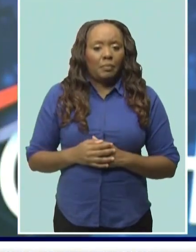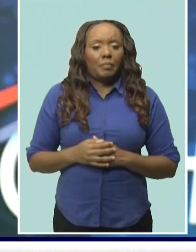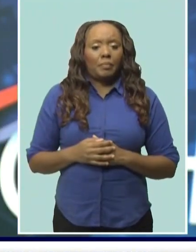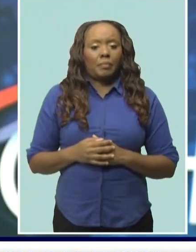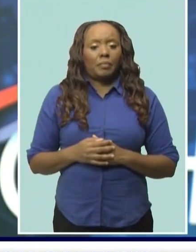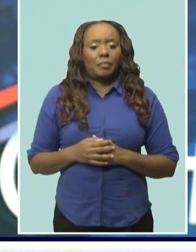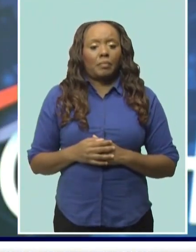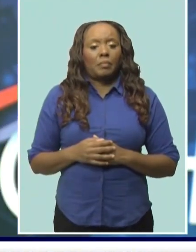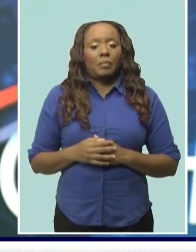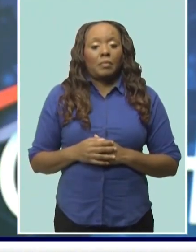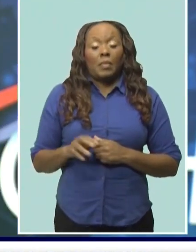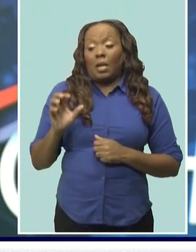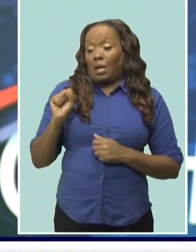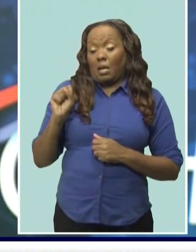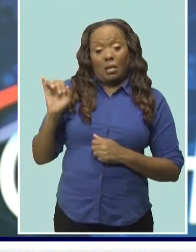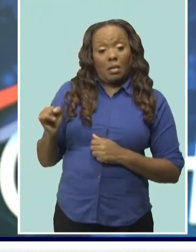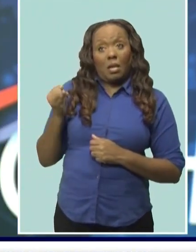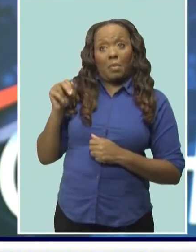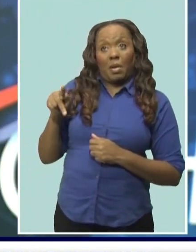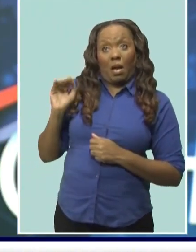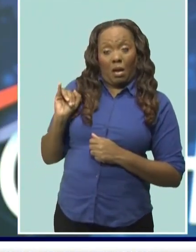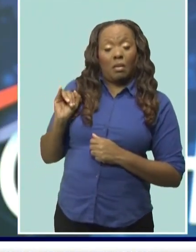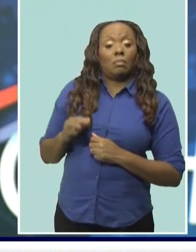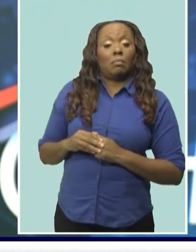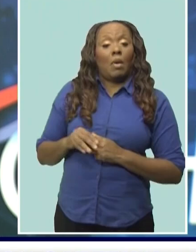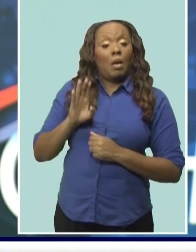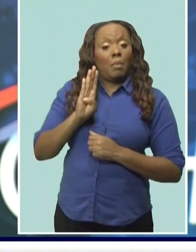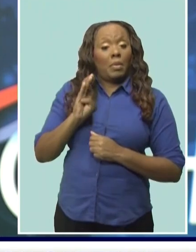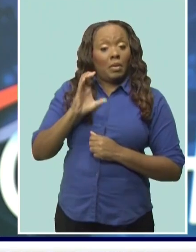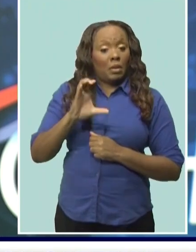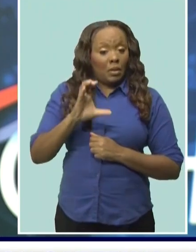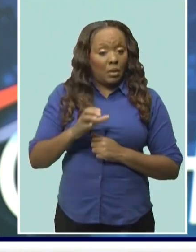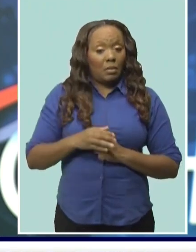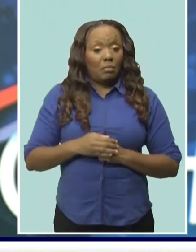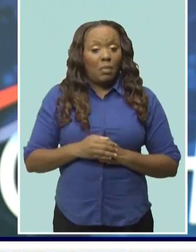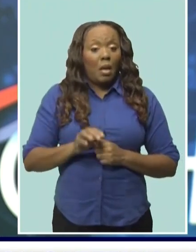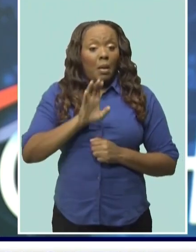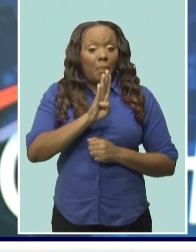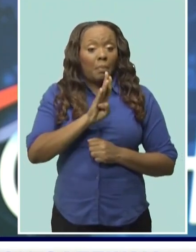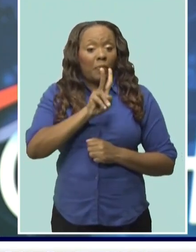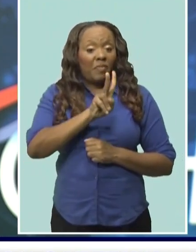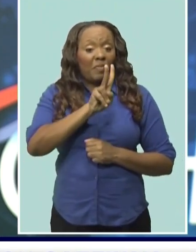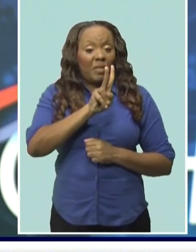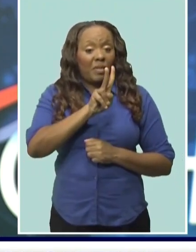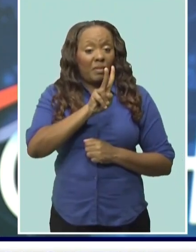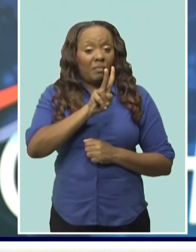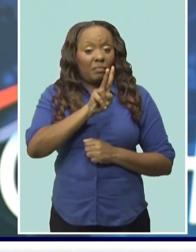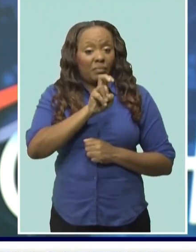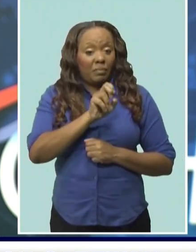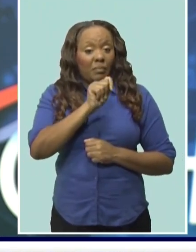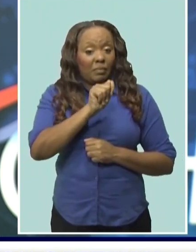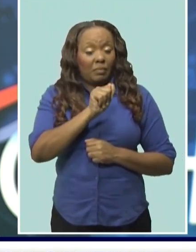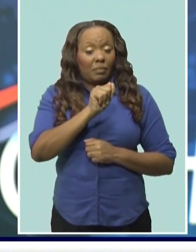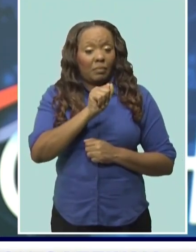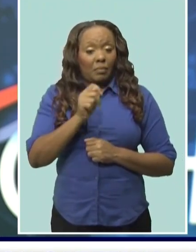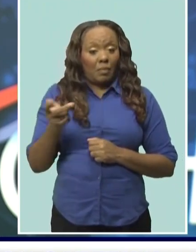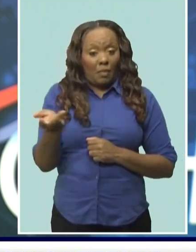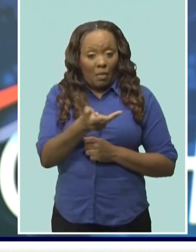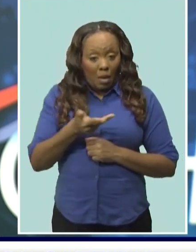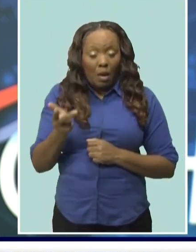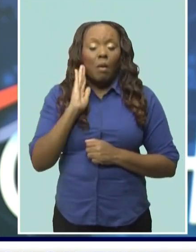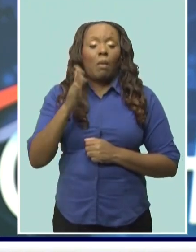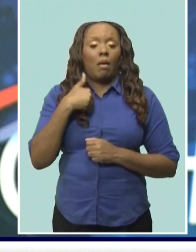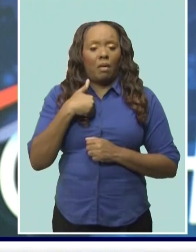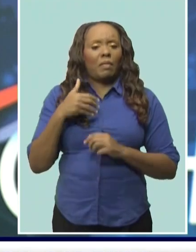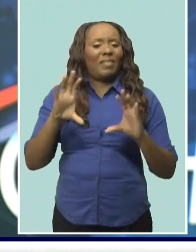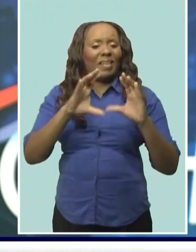Jackman Prescott Institute of Technology, the Barbados Community College and the Barbados Vocational Training Board will facilitate classes yet